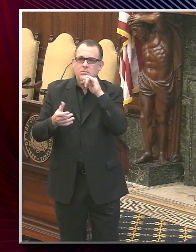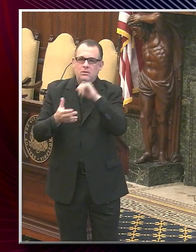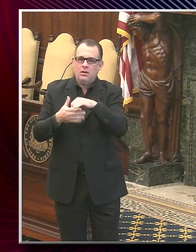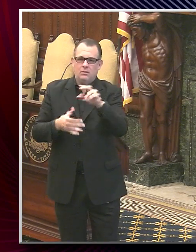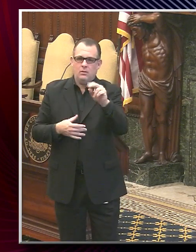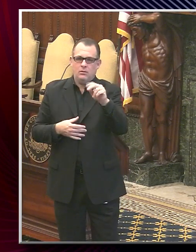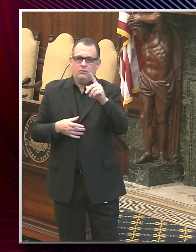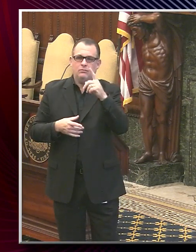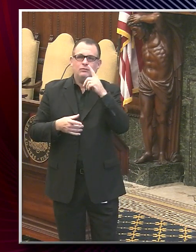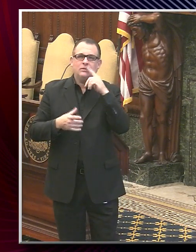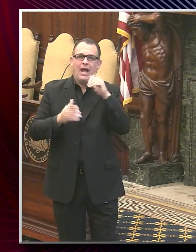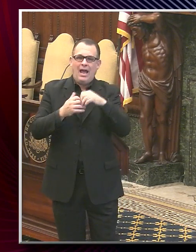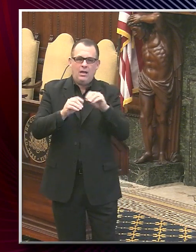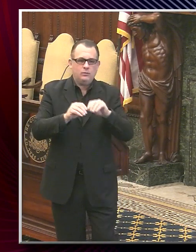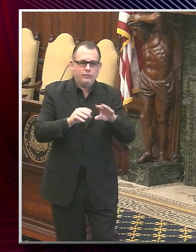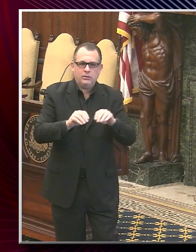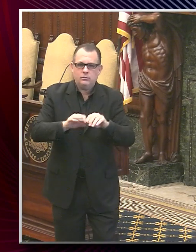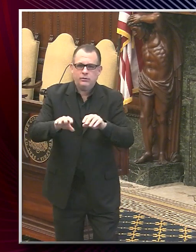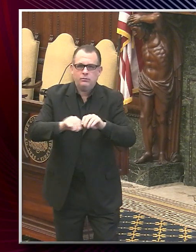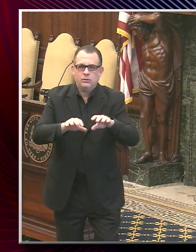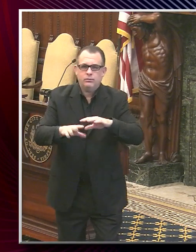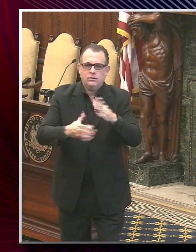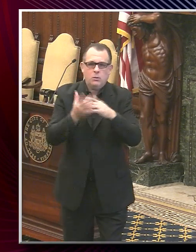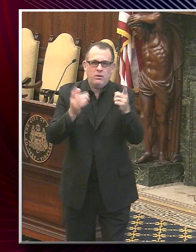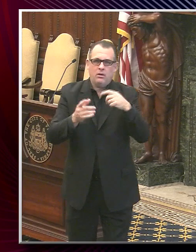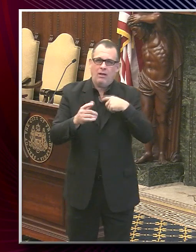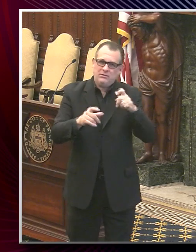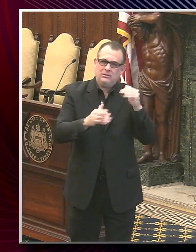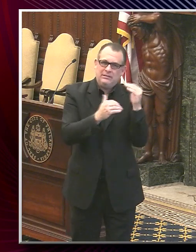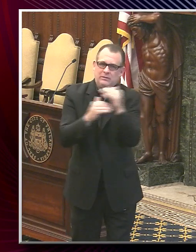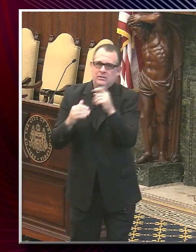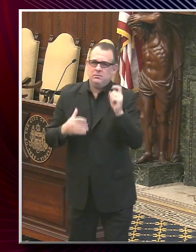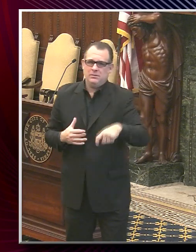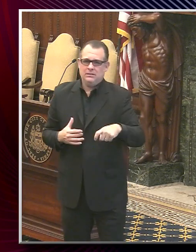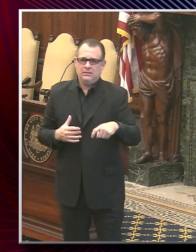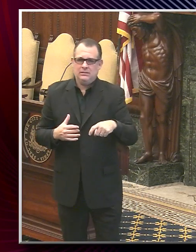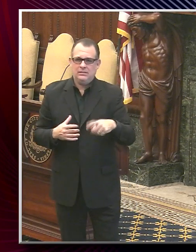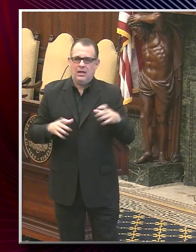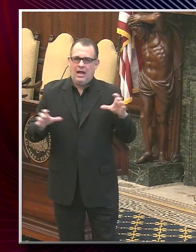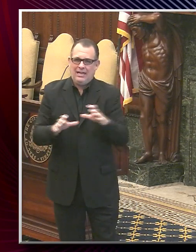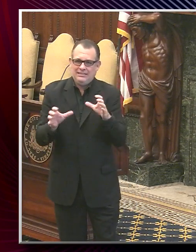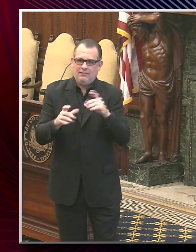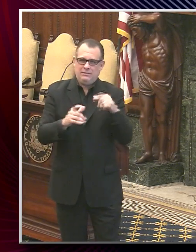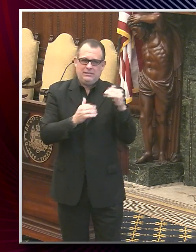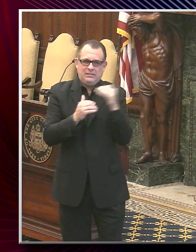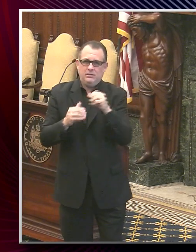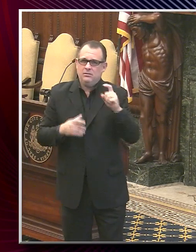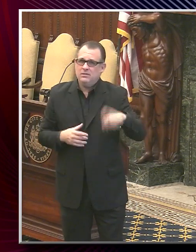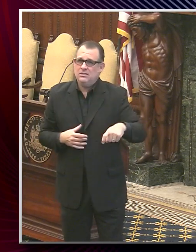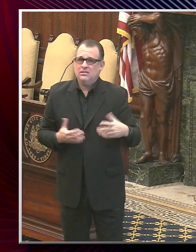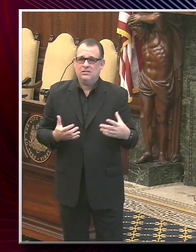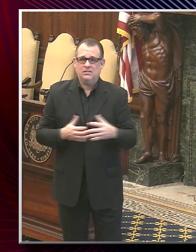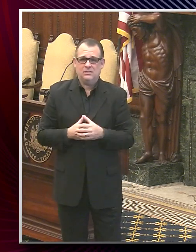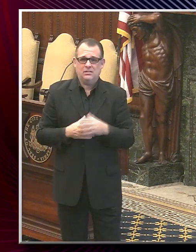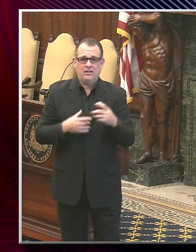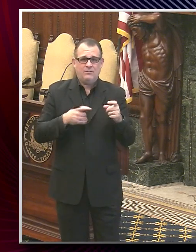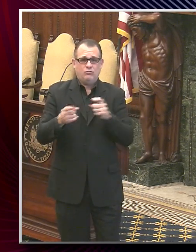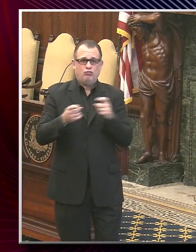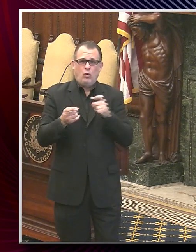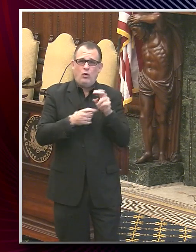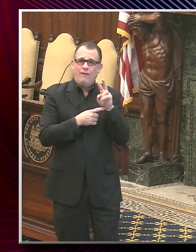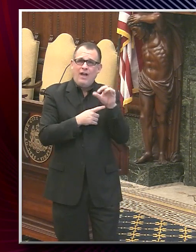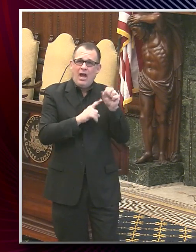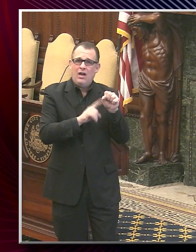everywhere. And so we need to restrict activity in order for us to get the virus under control. And people can